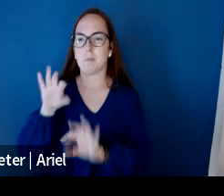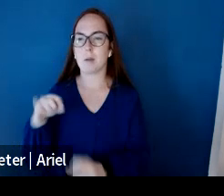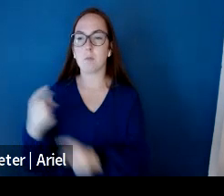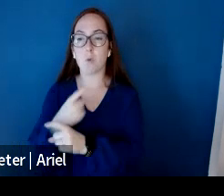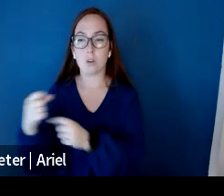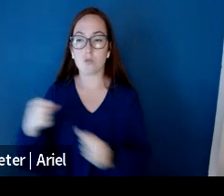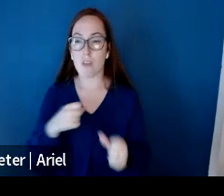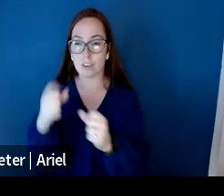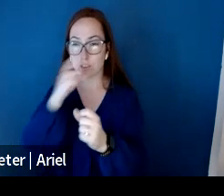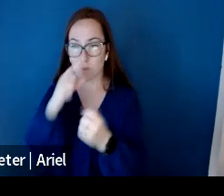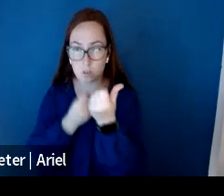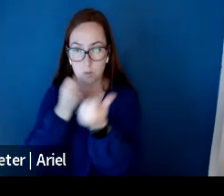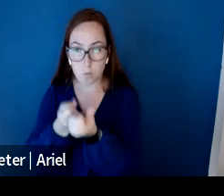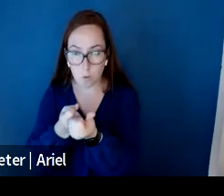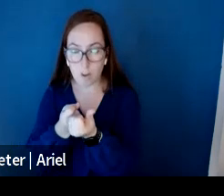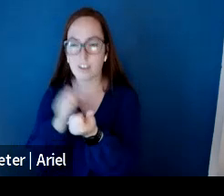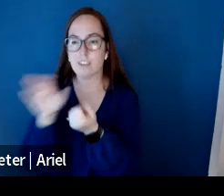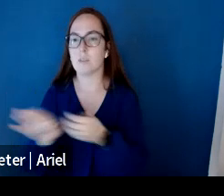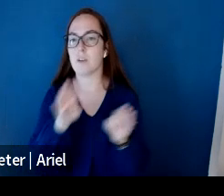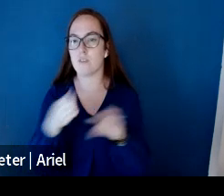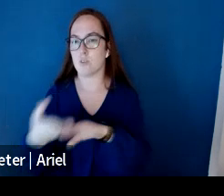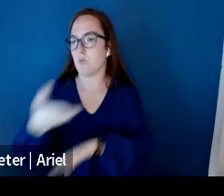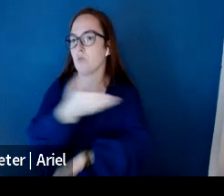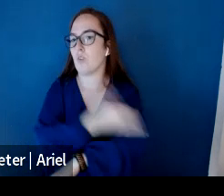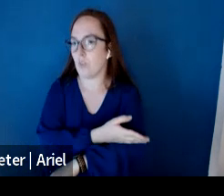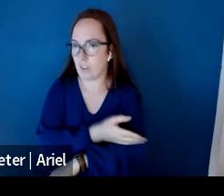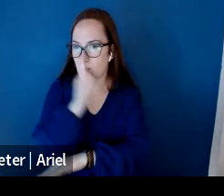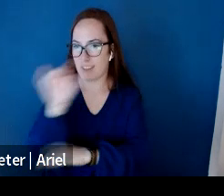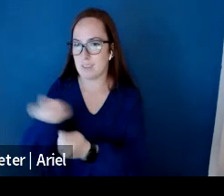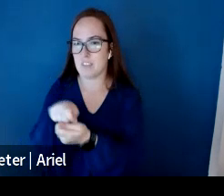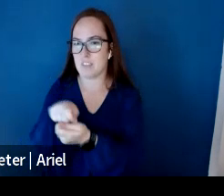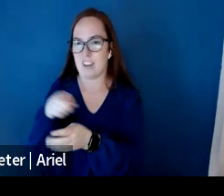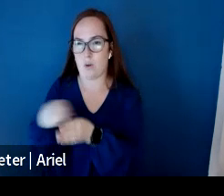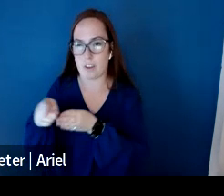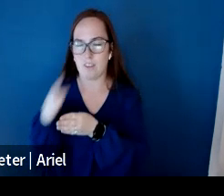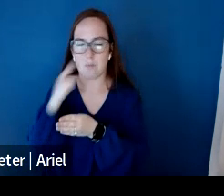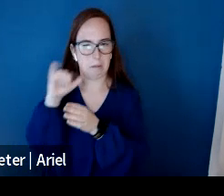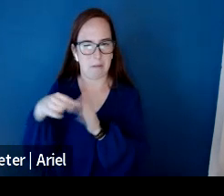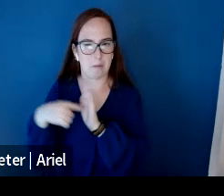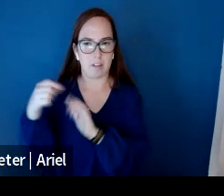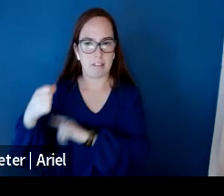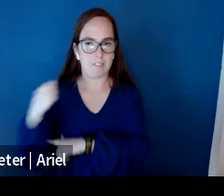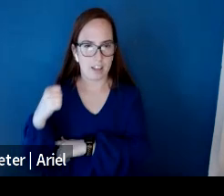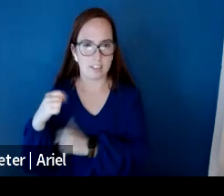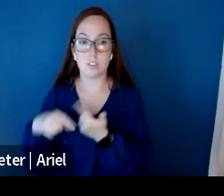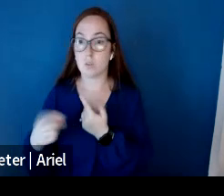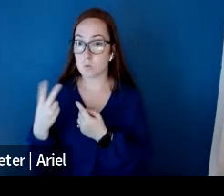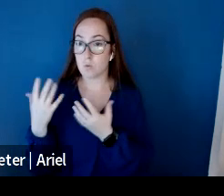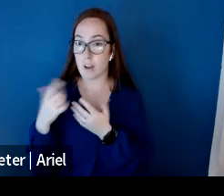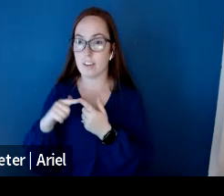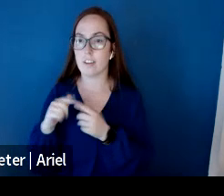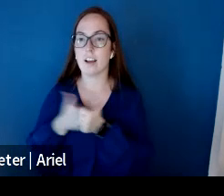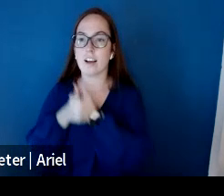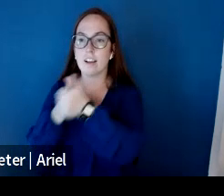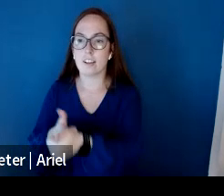support improving the student's behavior in the area of defiance. And two of those is compliance training